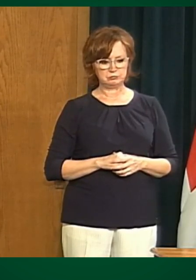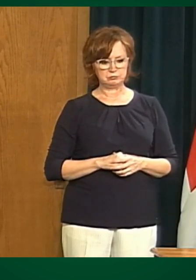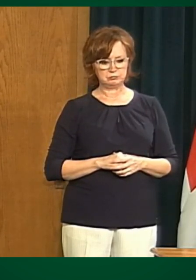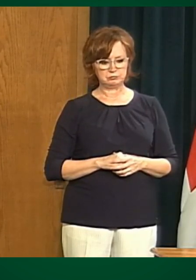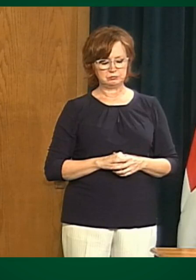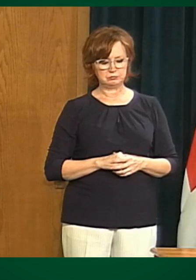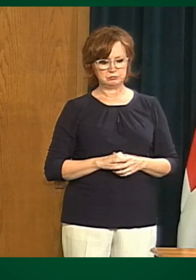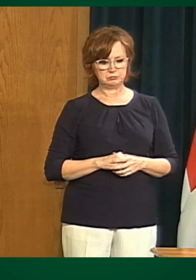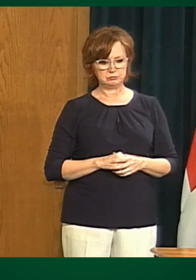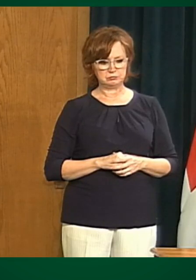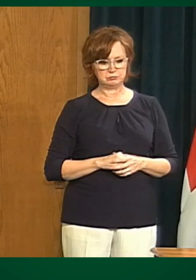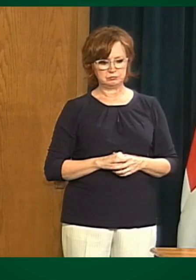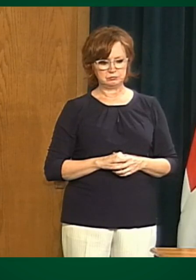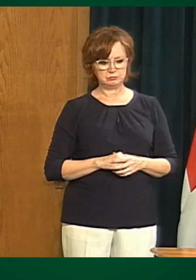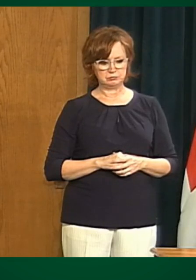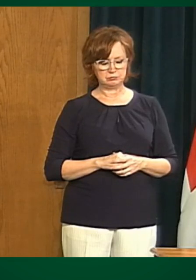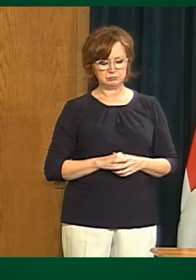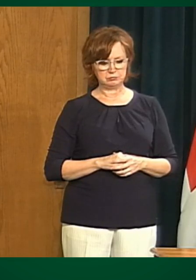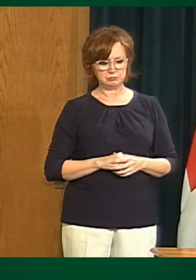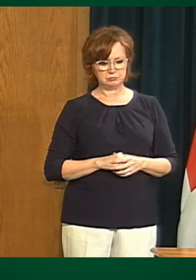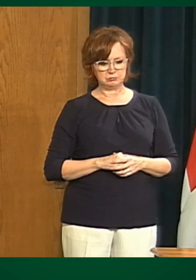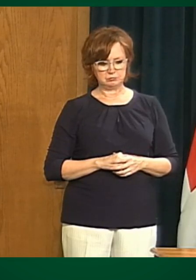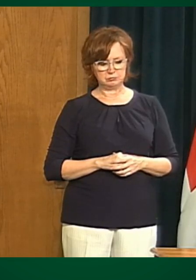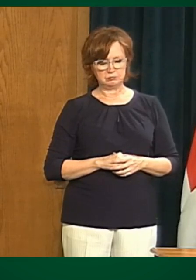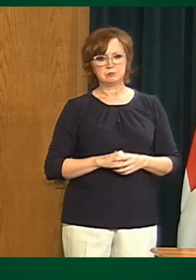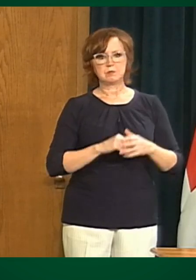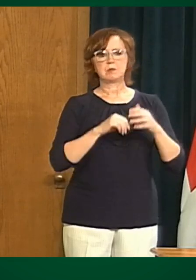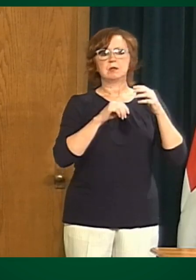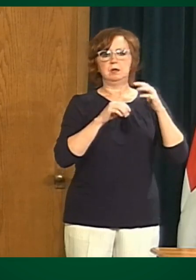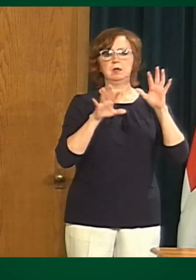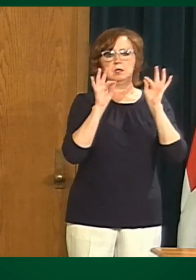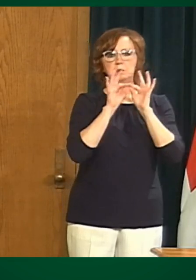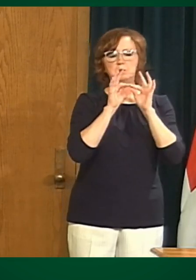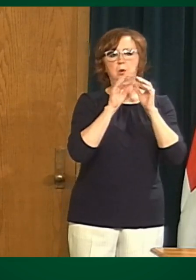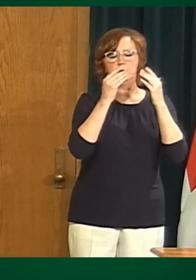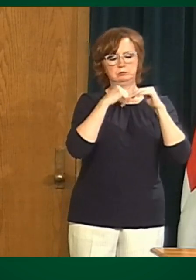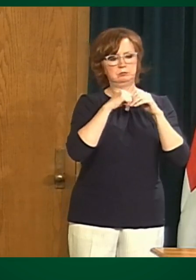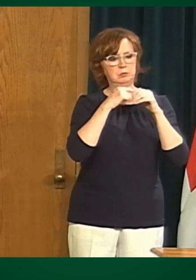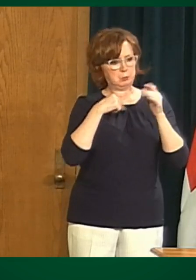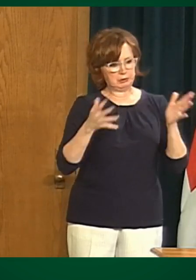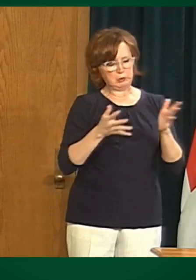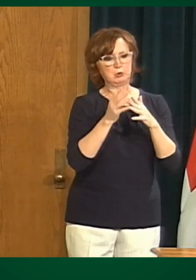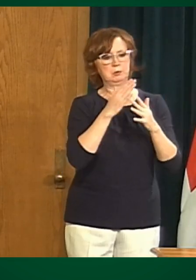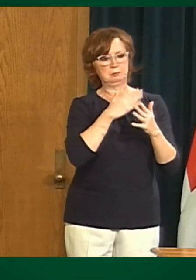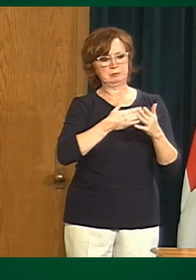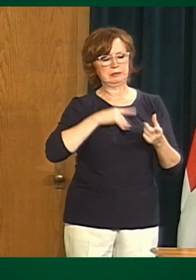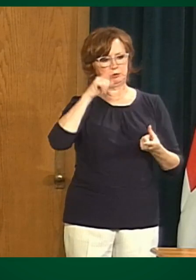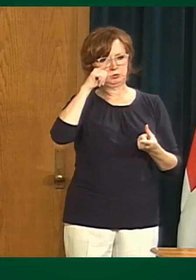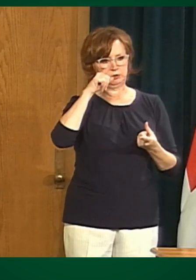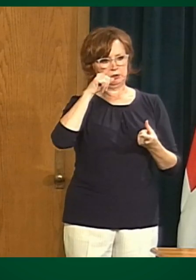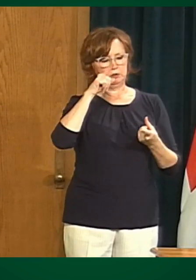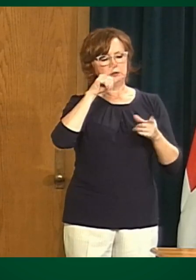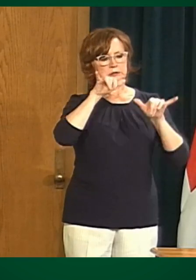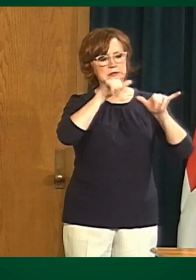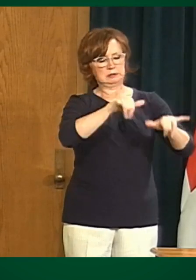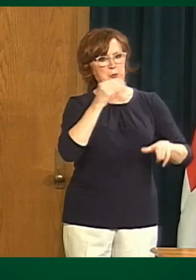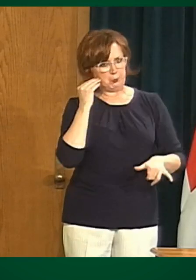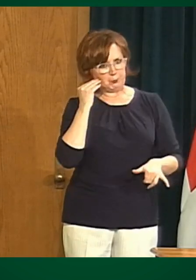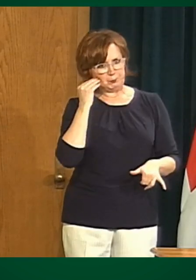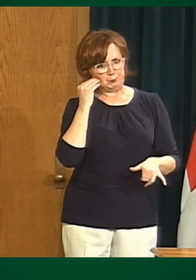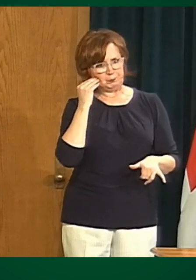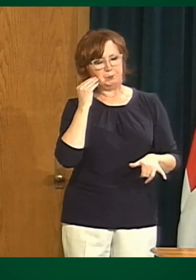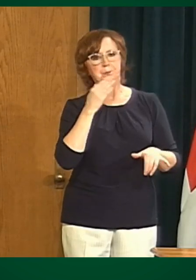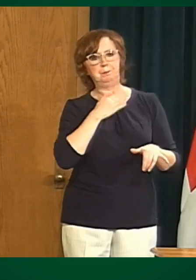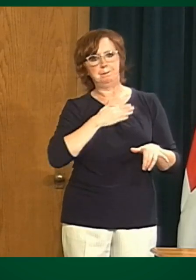infection, is the adherence to isolation and social distancing and all those other things that have gotten us where we are today in the southern